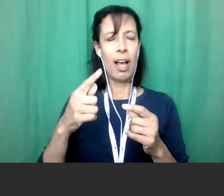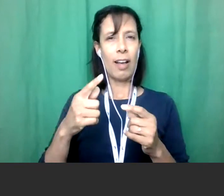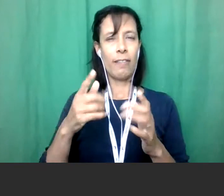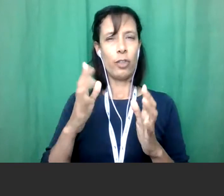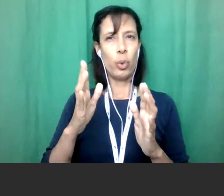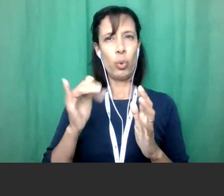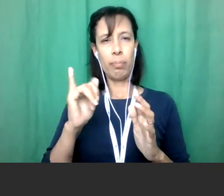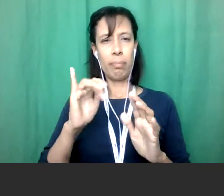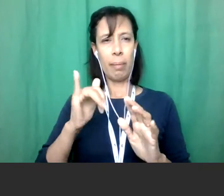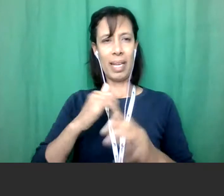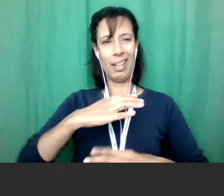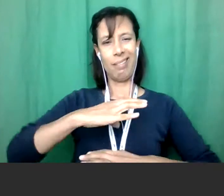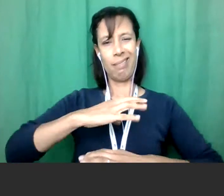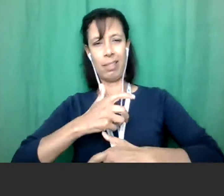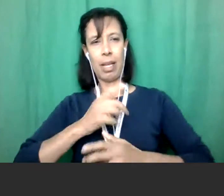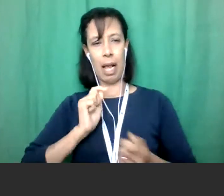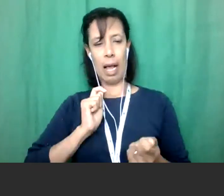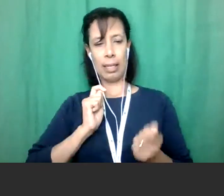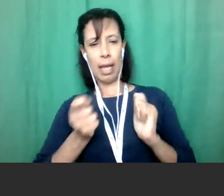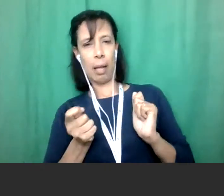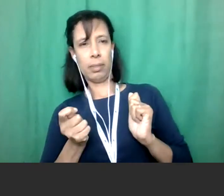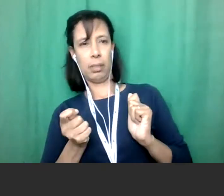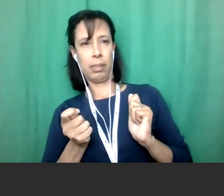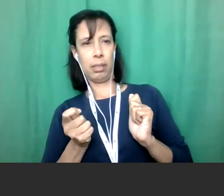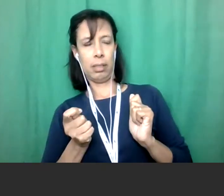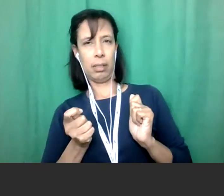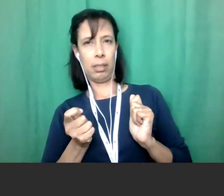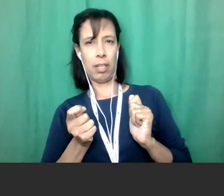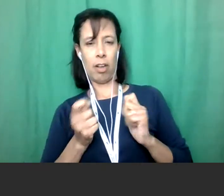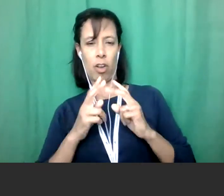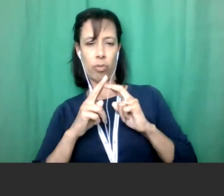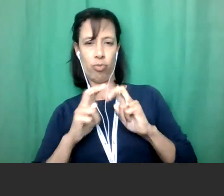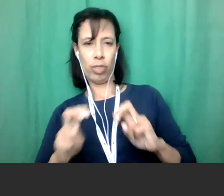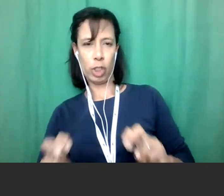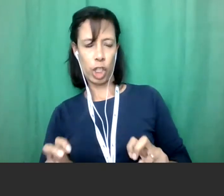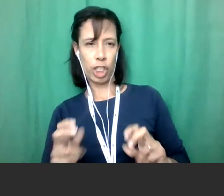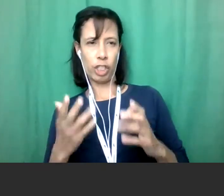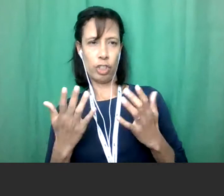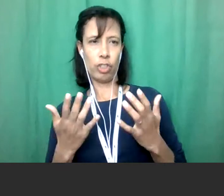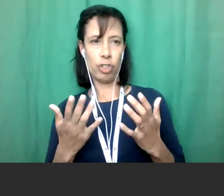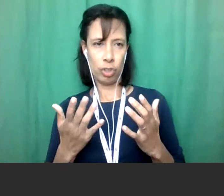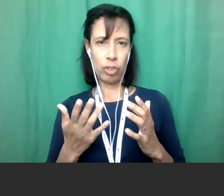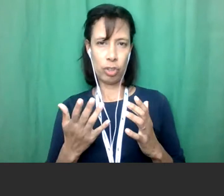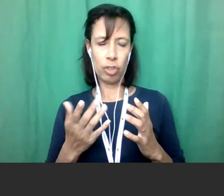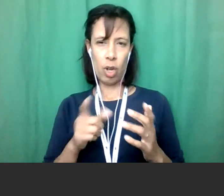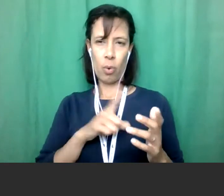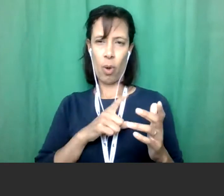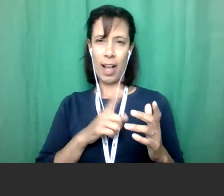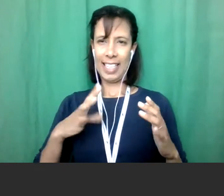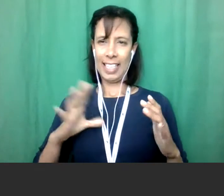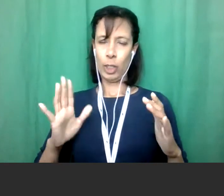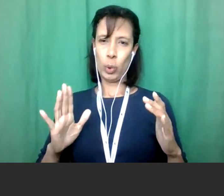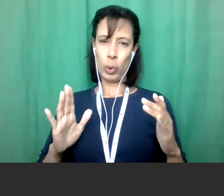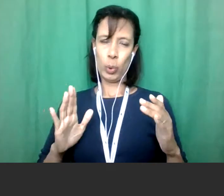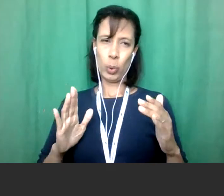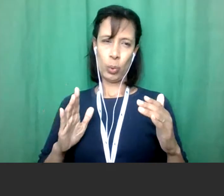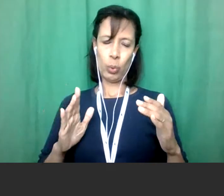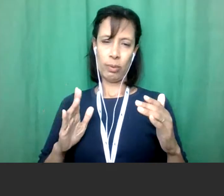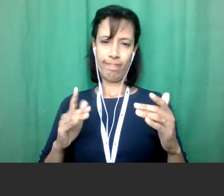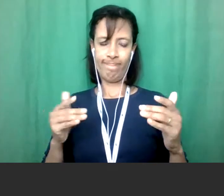and adapt what we thought we might do in terms of research to fit in with the restrictions of